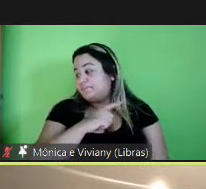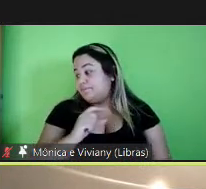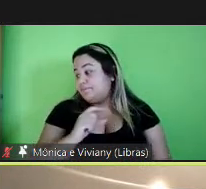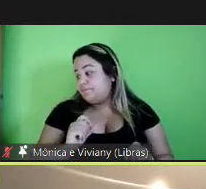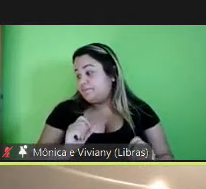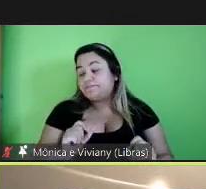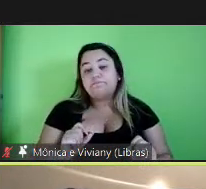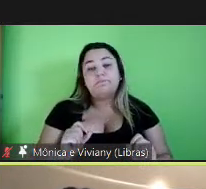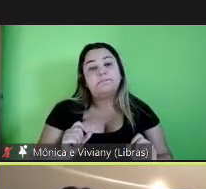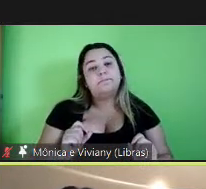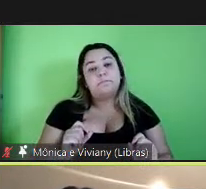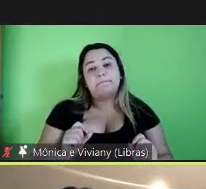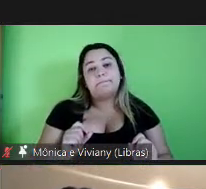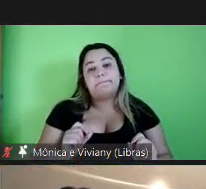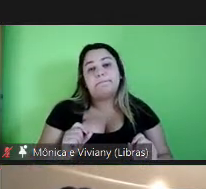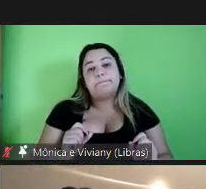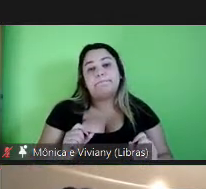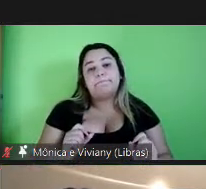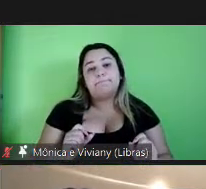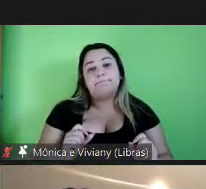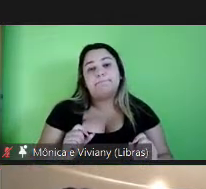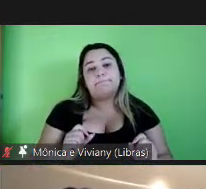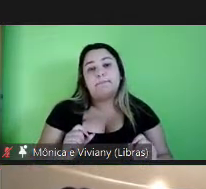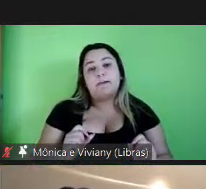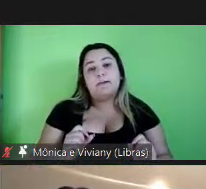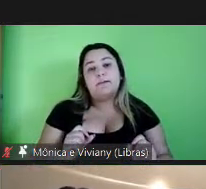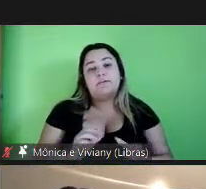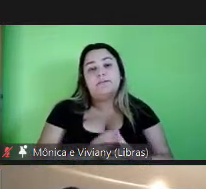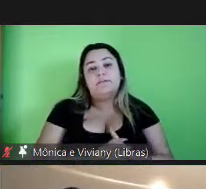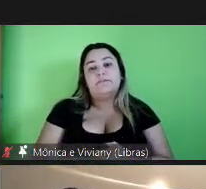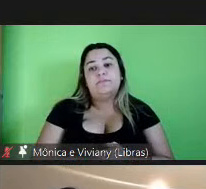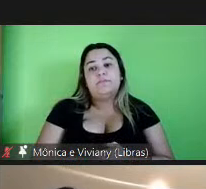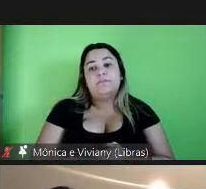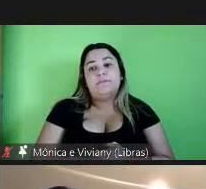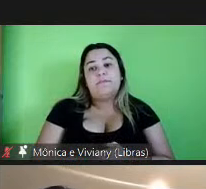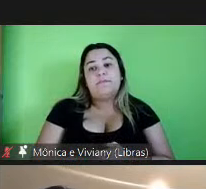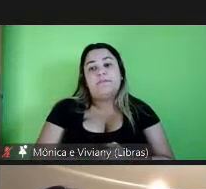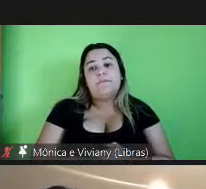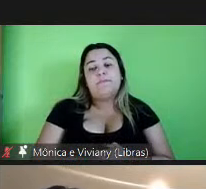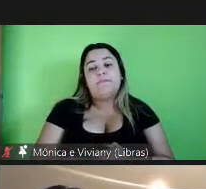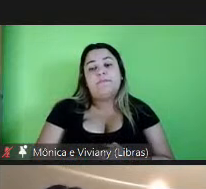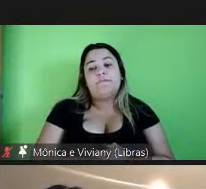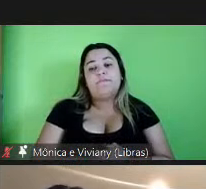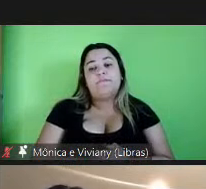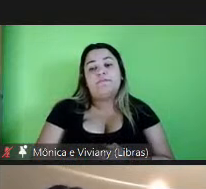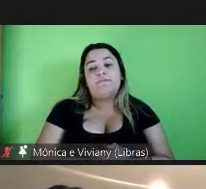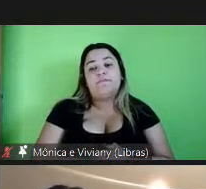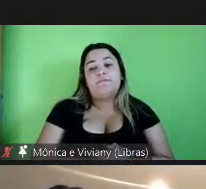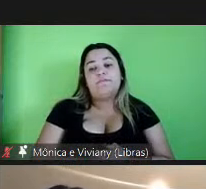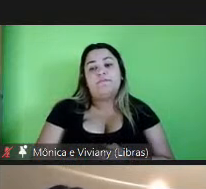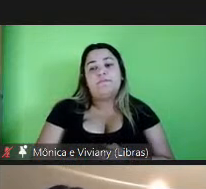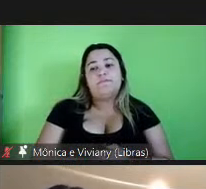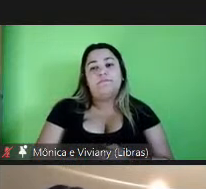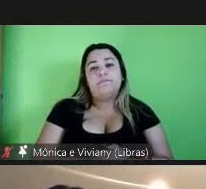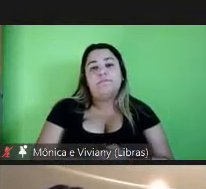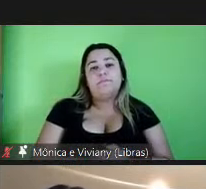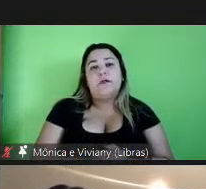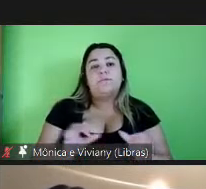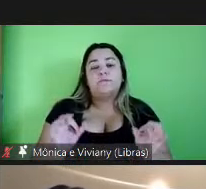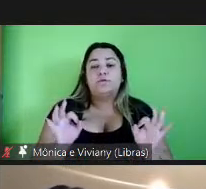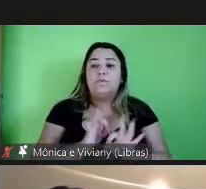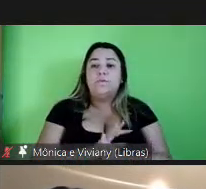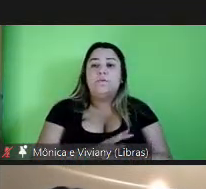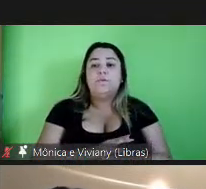a sideline Com licença, doutora Gibson. Por gentileza. Excuse me, Dr. Gibson, can